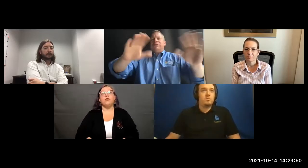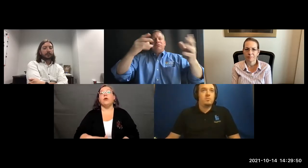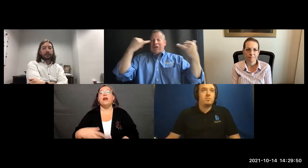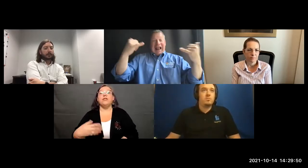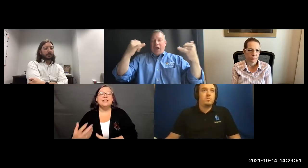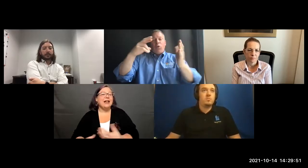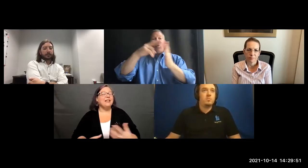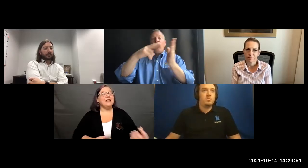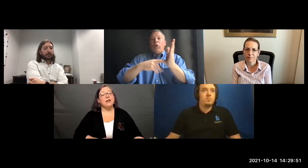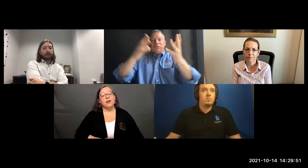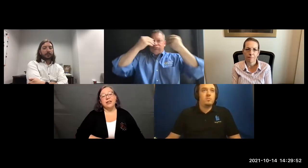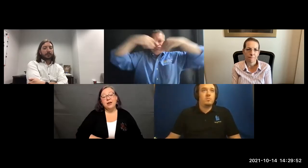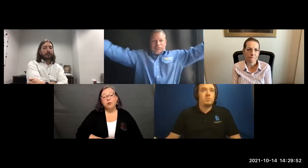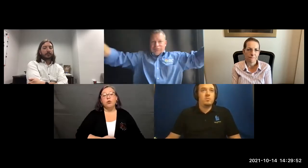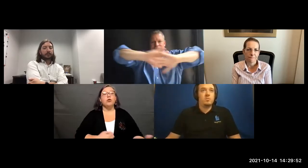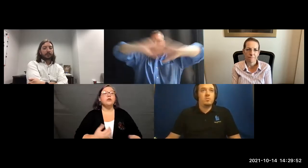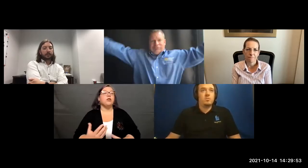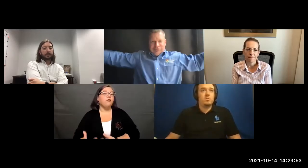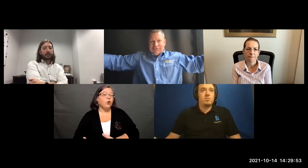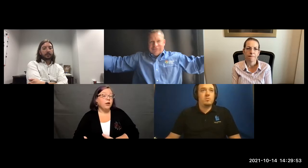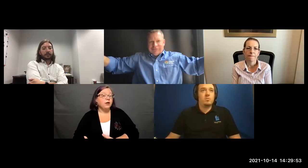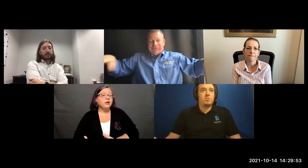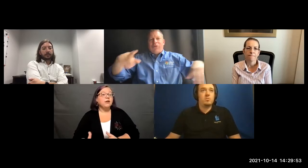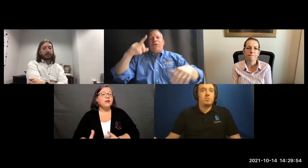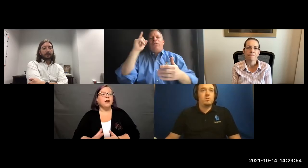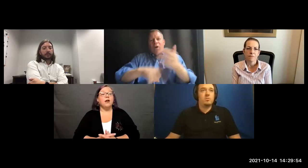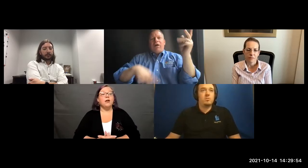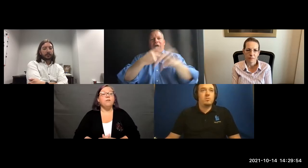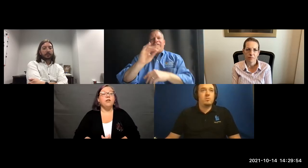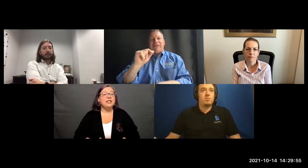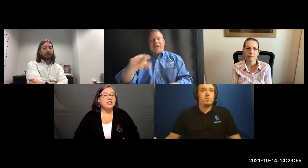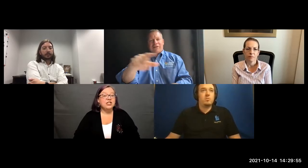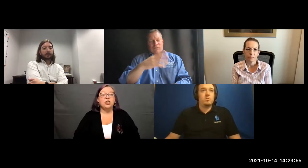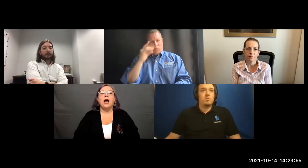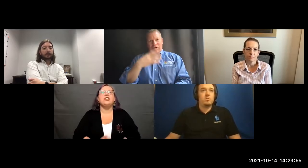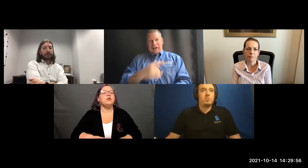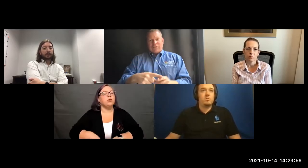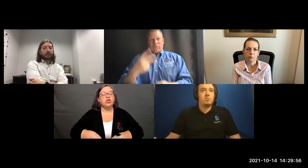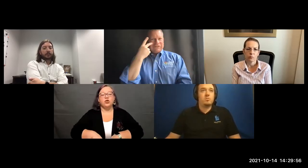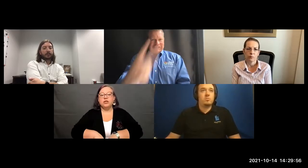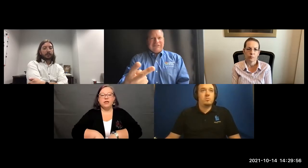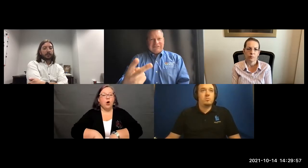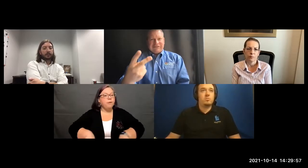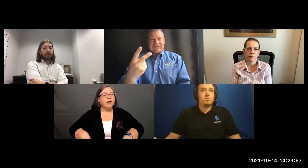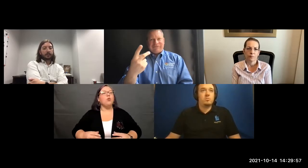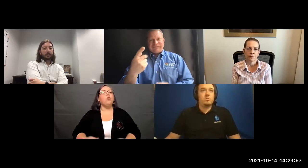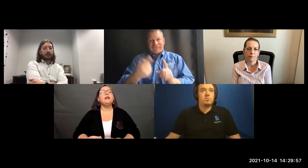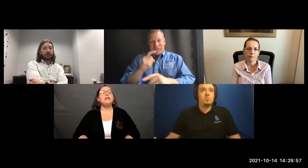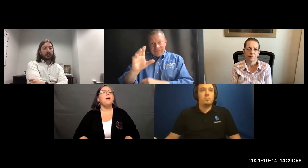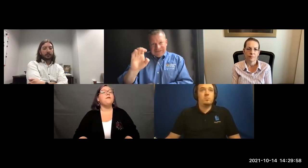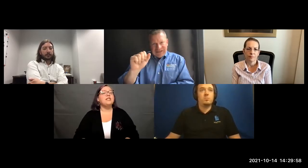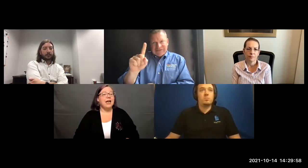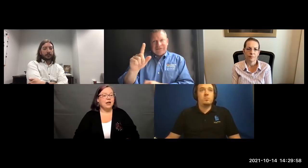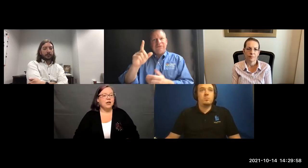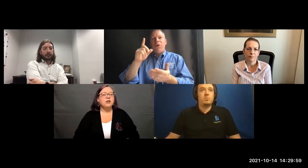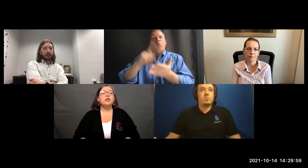terms of throwing out this data, thinking about the HIPAA rules or the FERPA legislation. I just want you to be open-minded. What